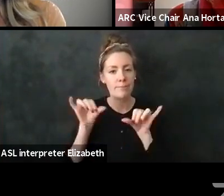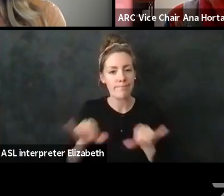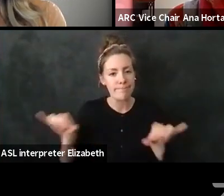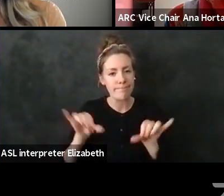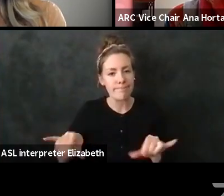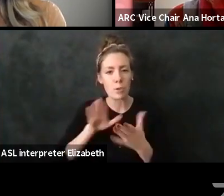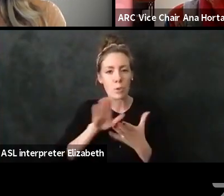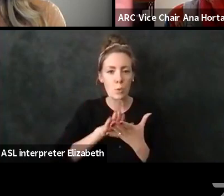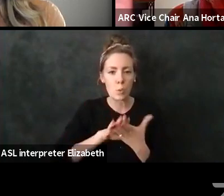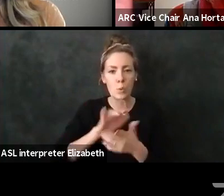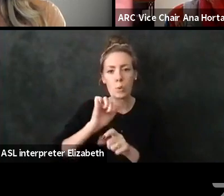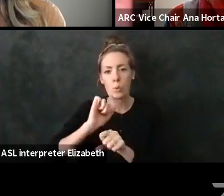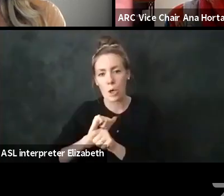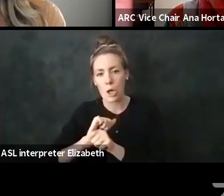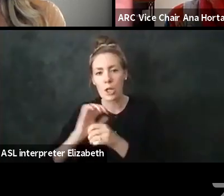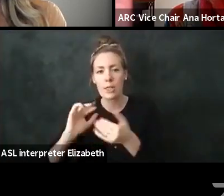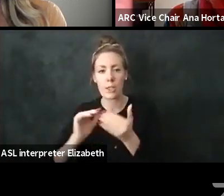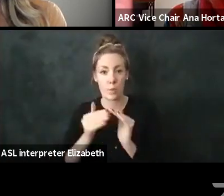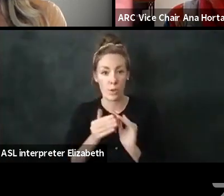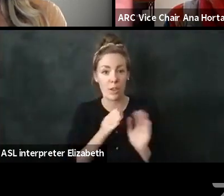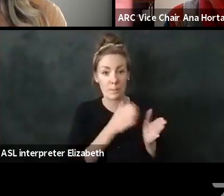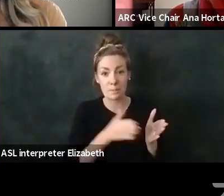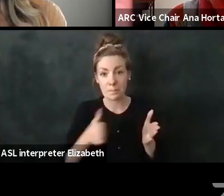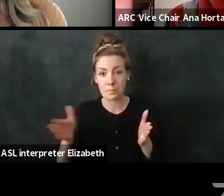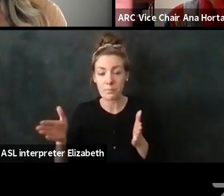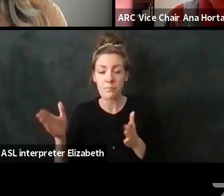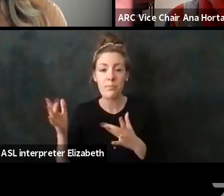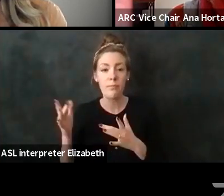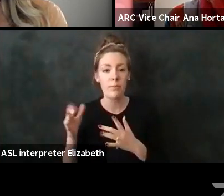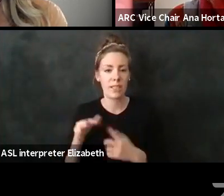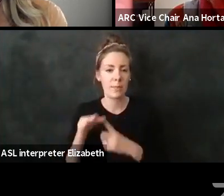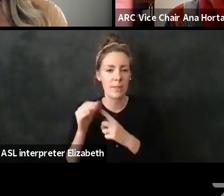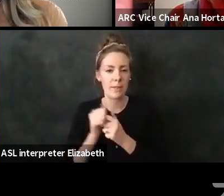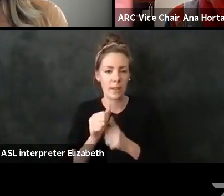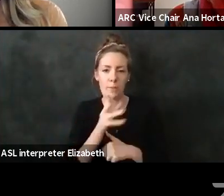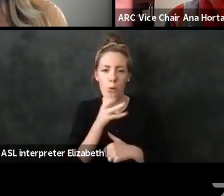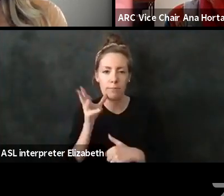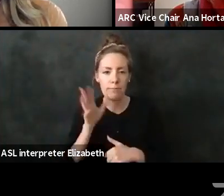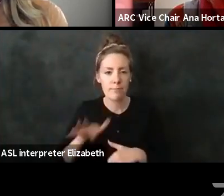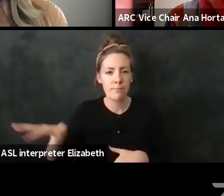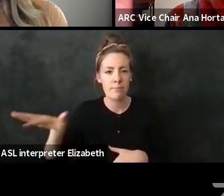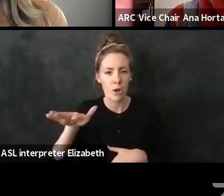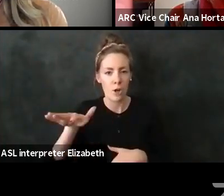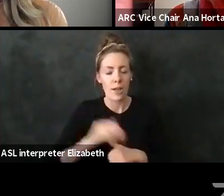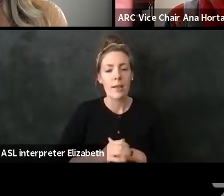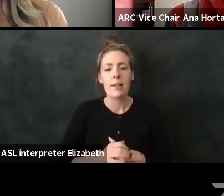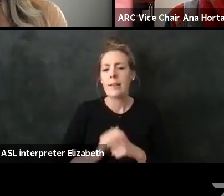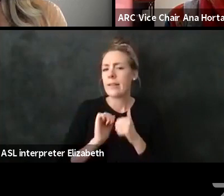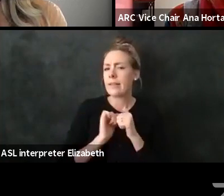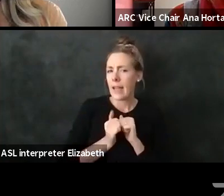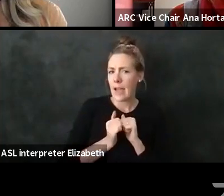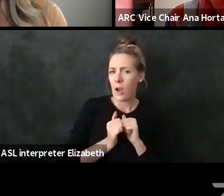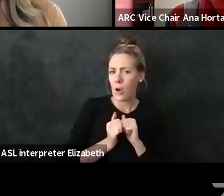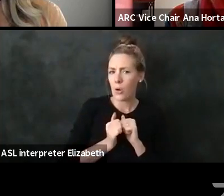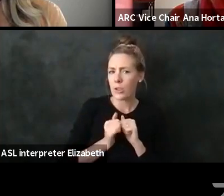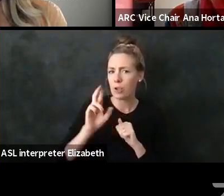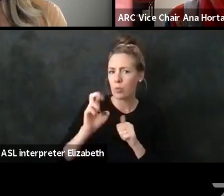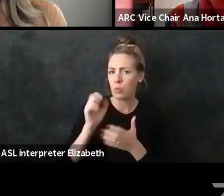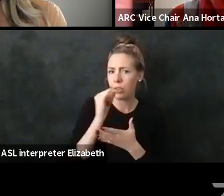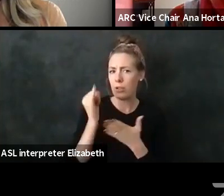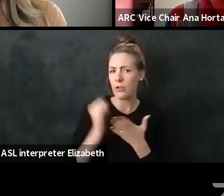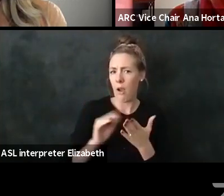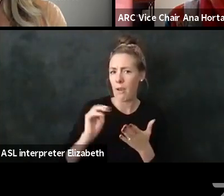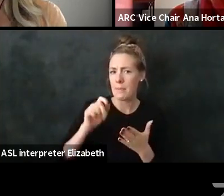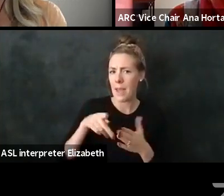and work and communities, particularly out in our rural areas. Some folks want to know, how does redrawing a map affect my